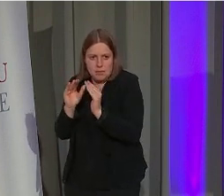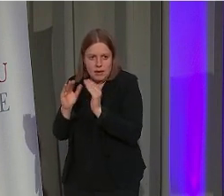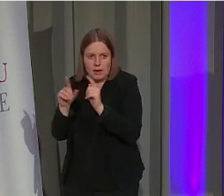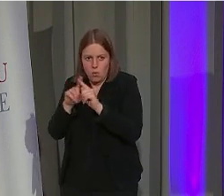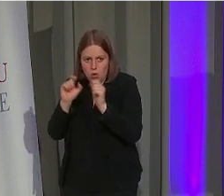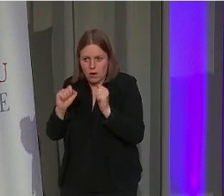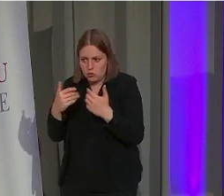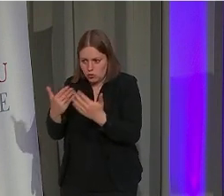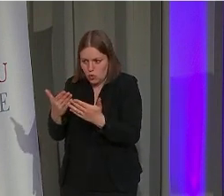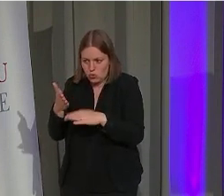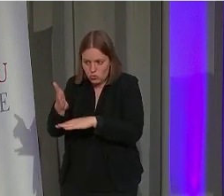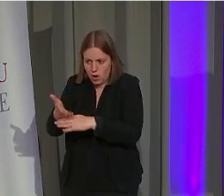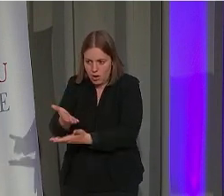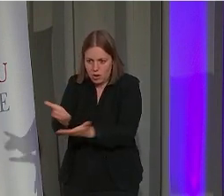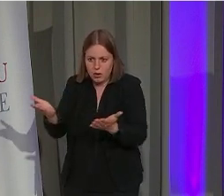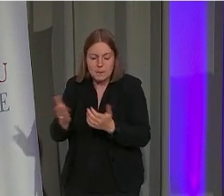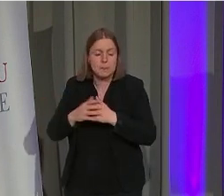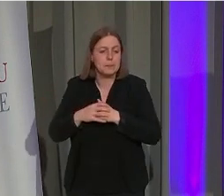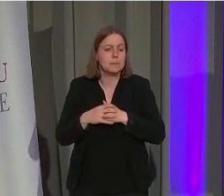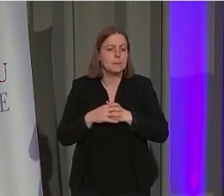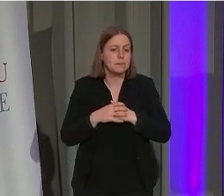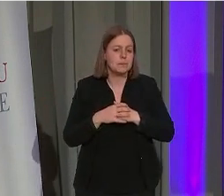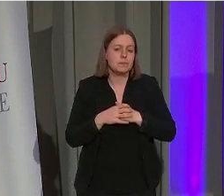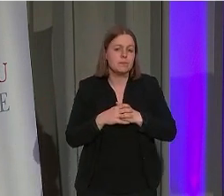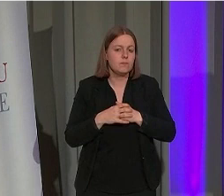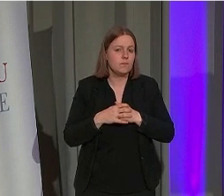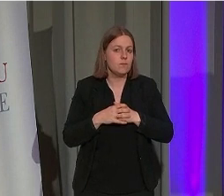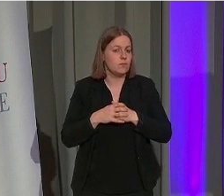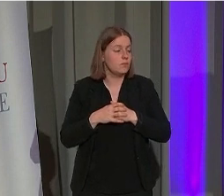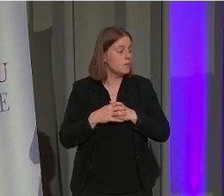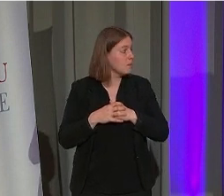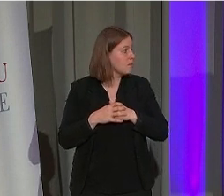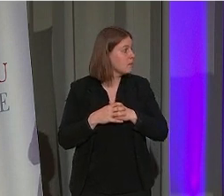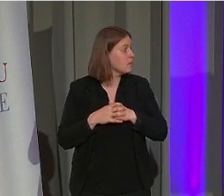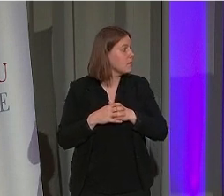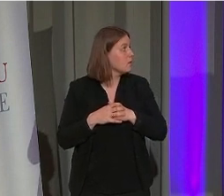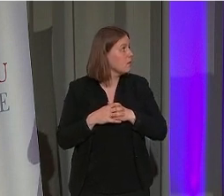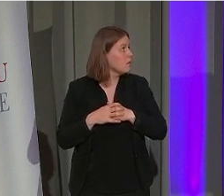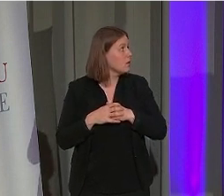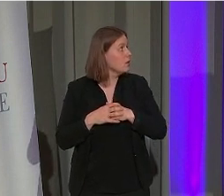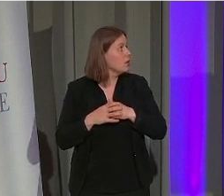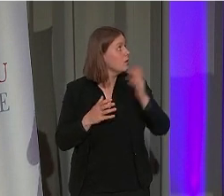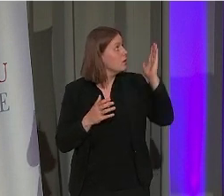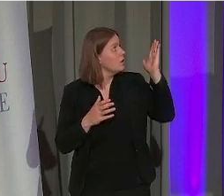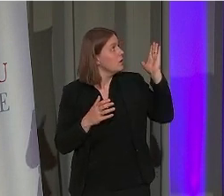that possible for everybody who wants to pay a visit to that site, for